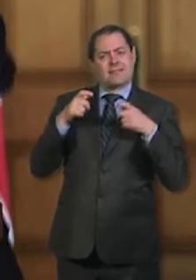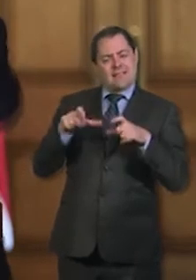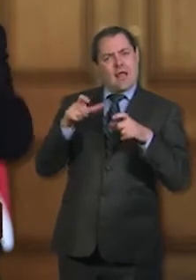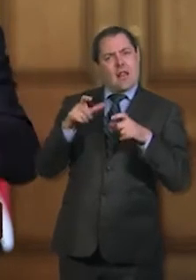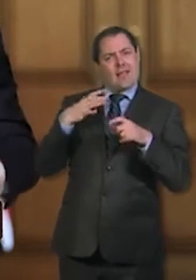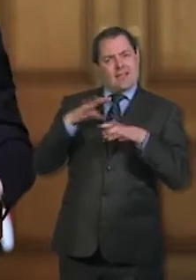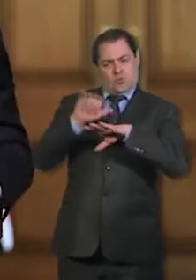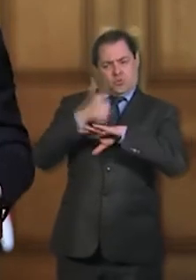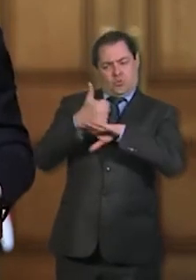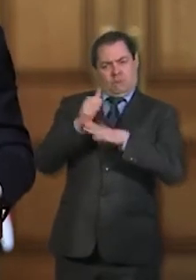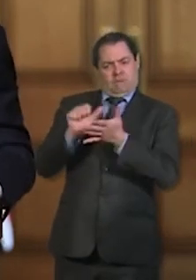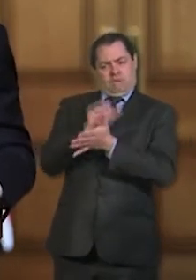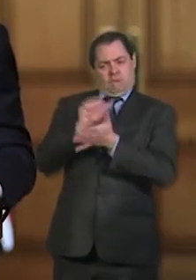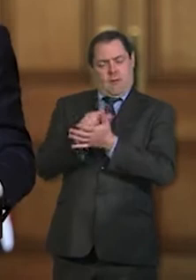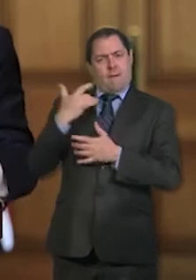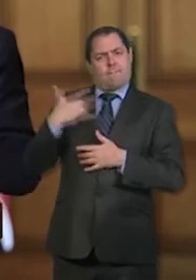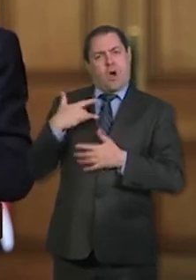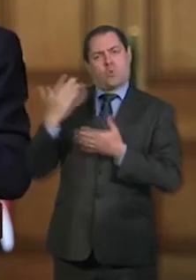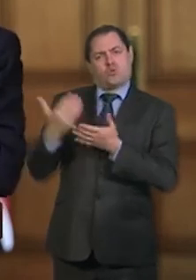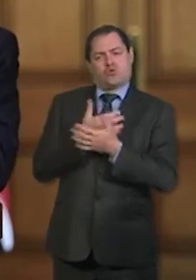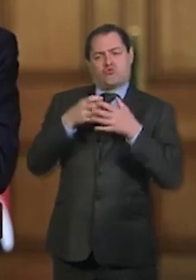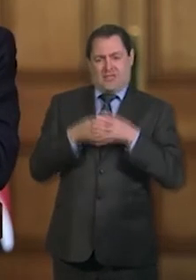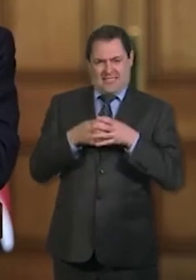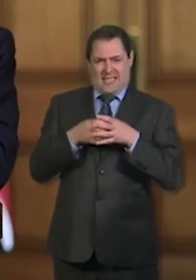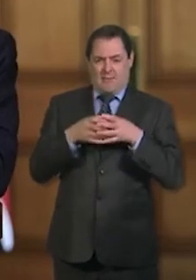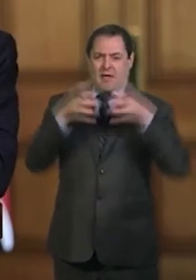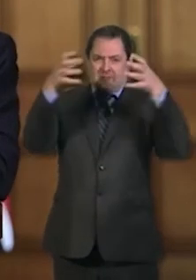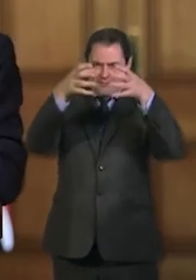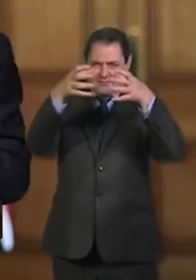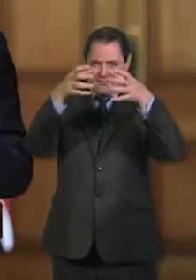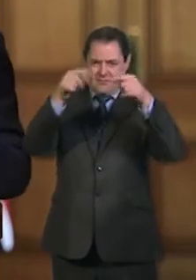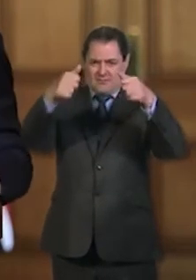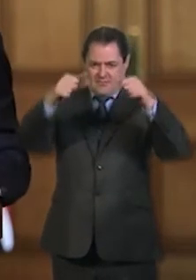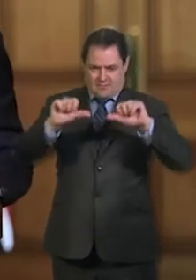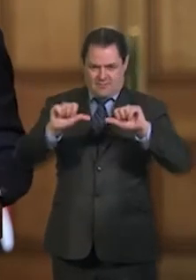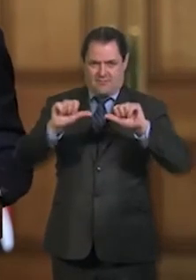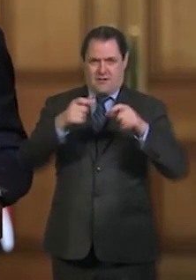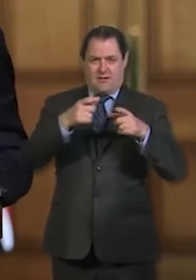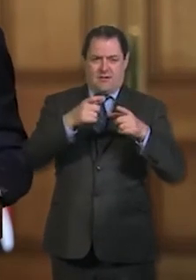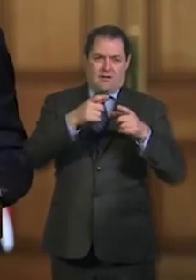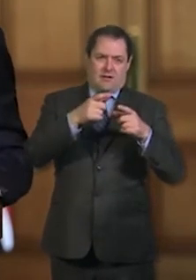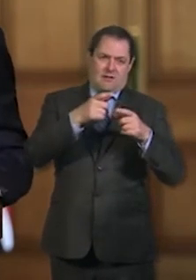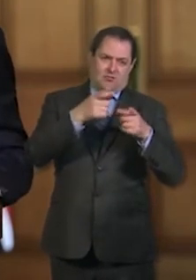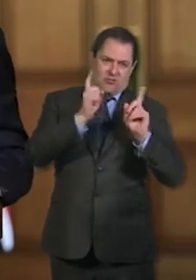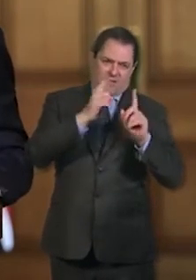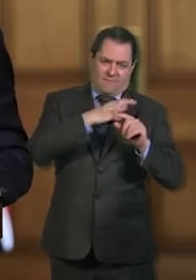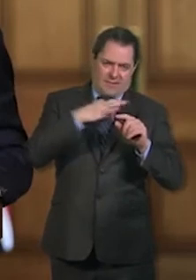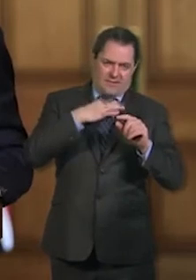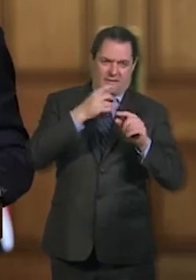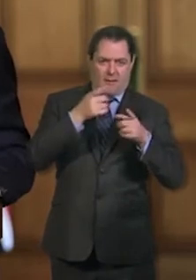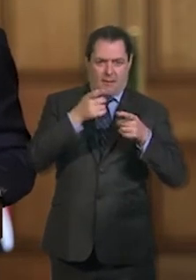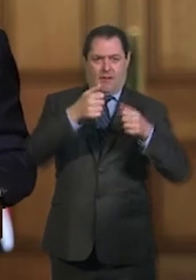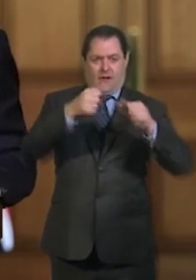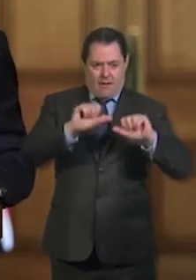are putting in place all of those data flows to augment the already significant work that Public Health England do in this space. And